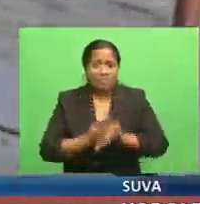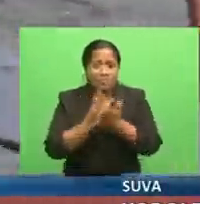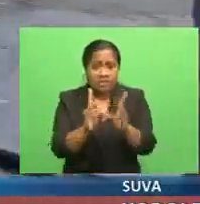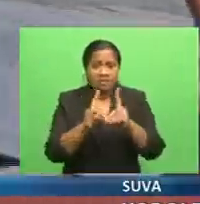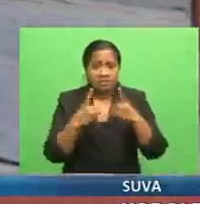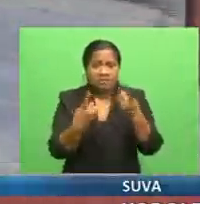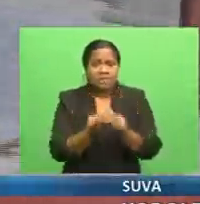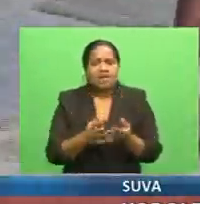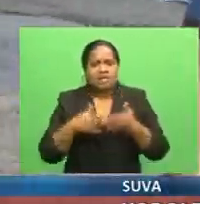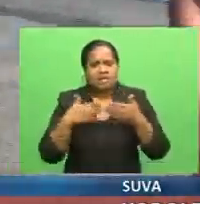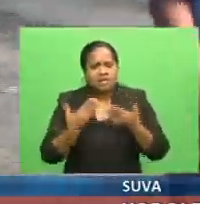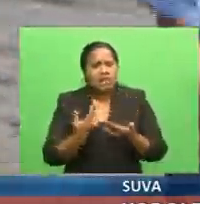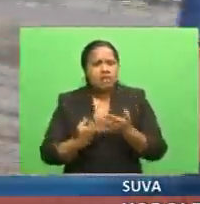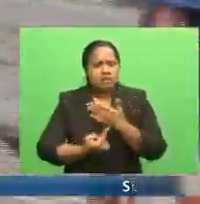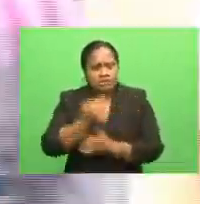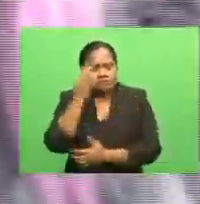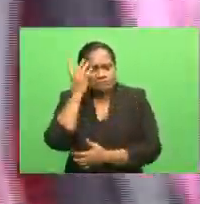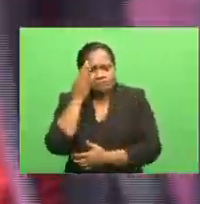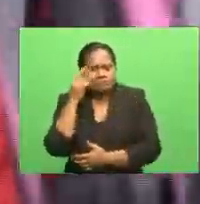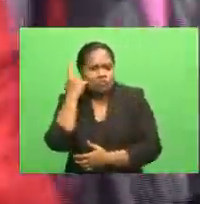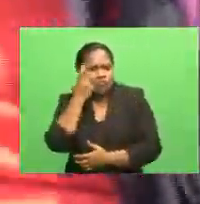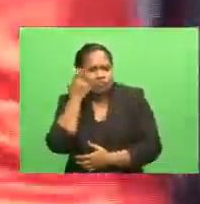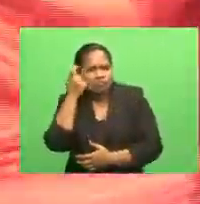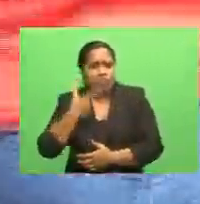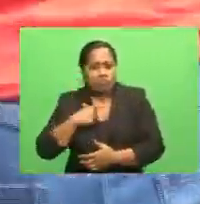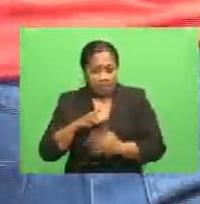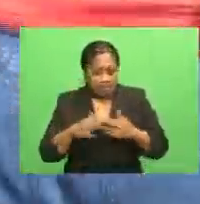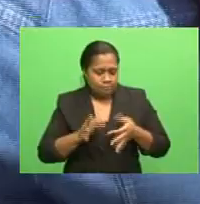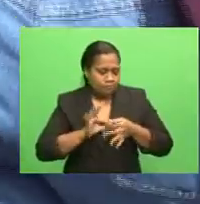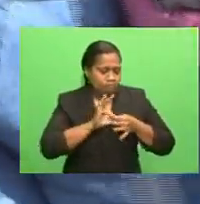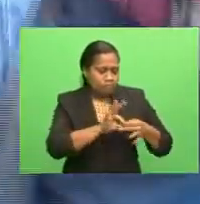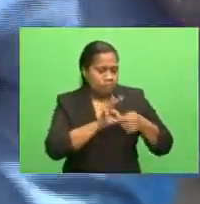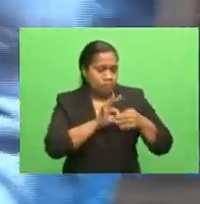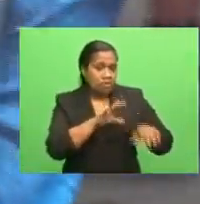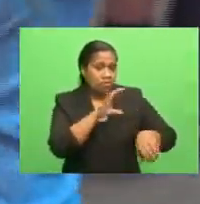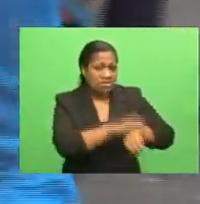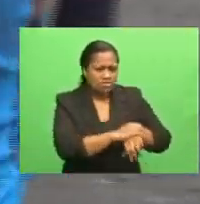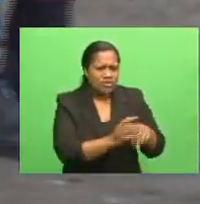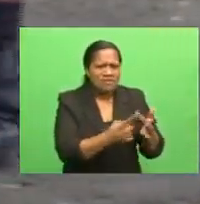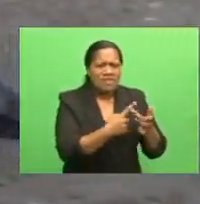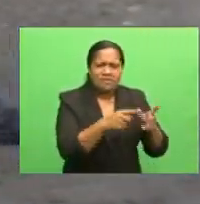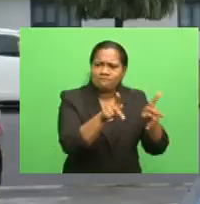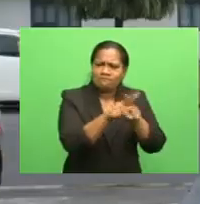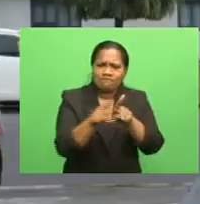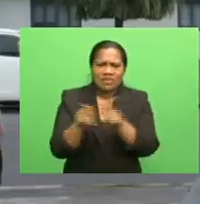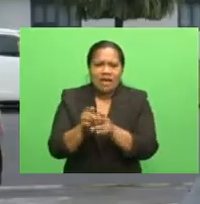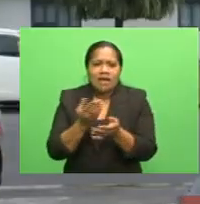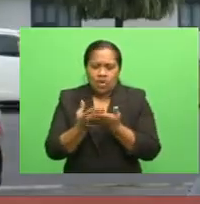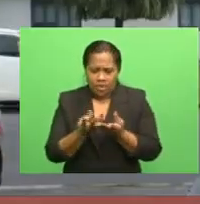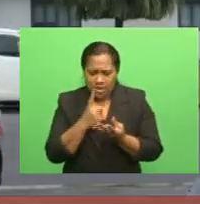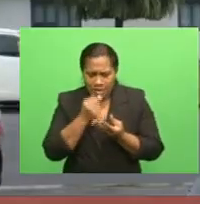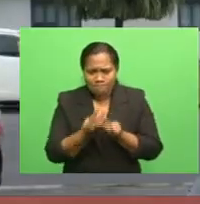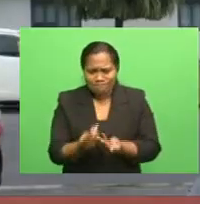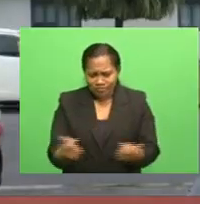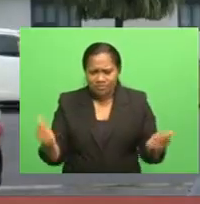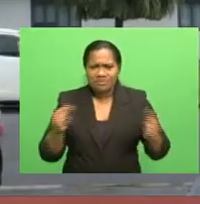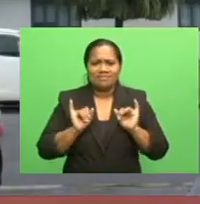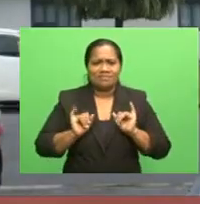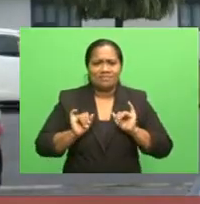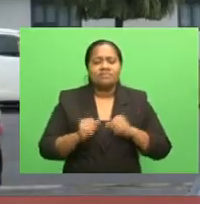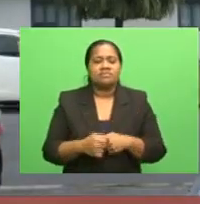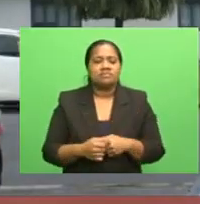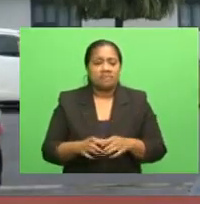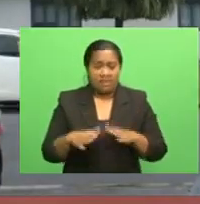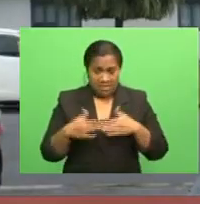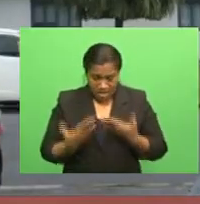a worrying trend and they're working closely with police and other stakeholders to curb this issue. With the current situation with social media,